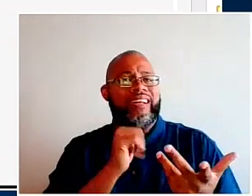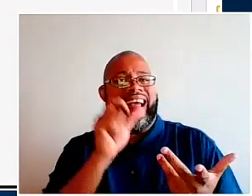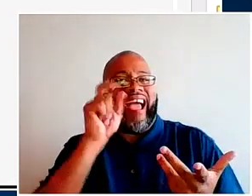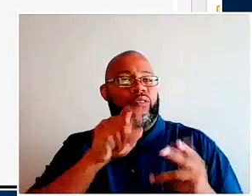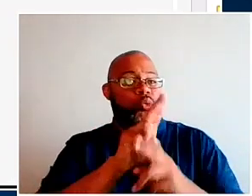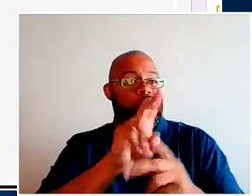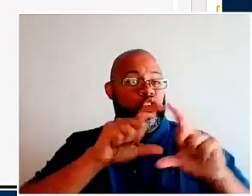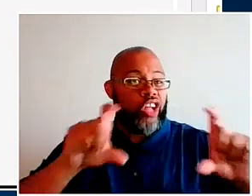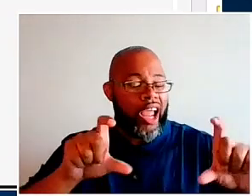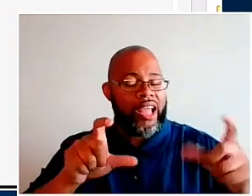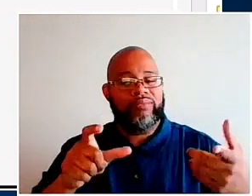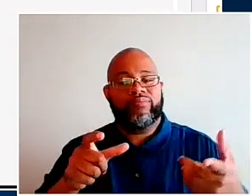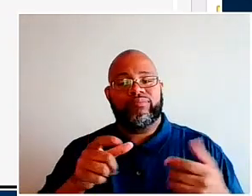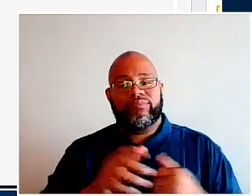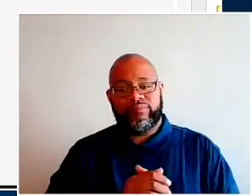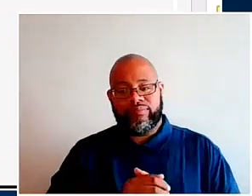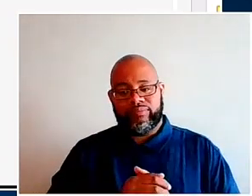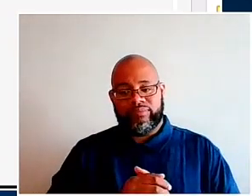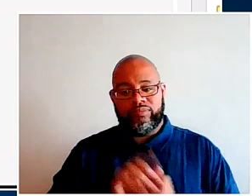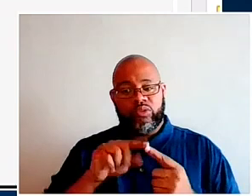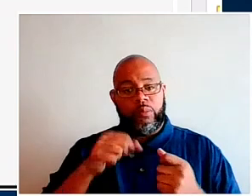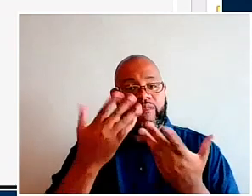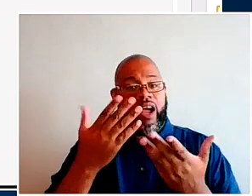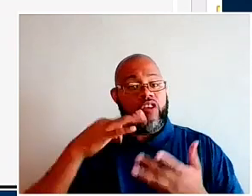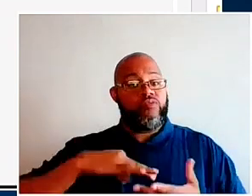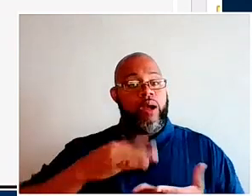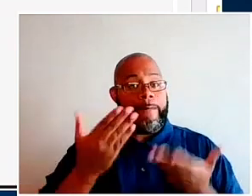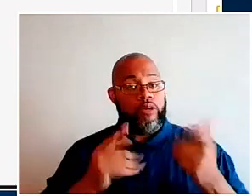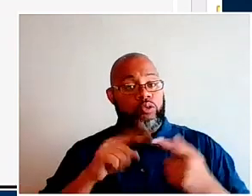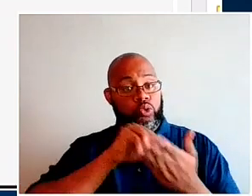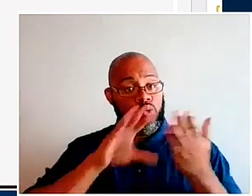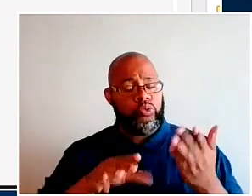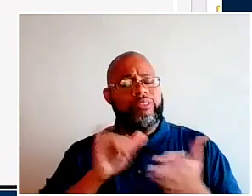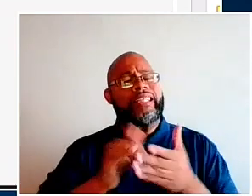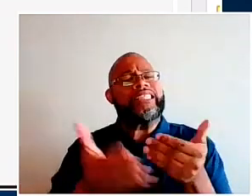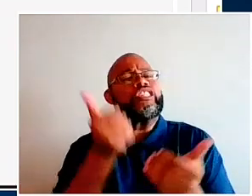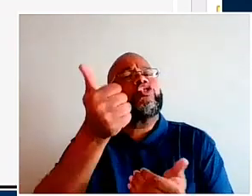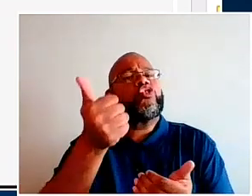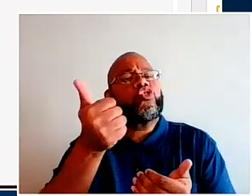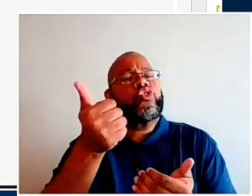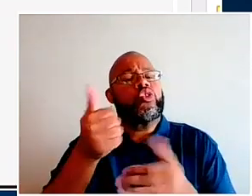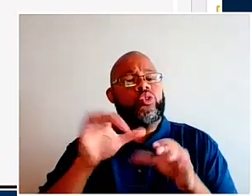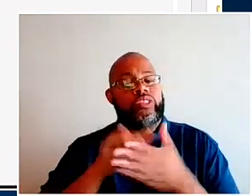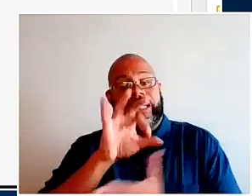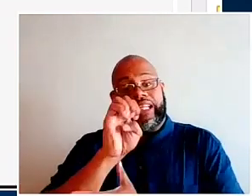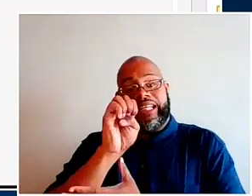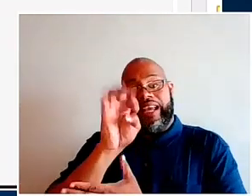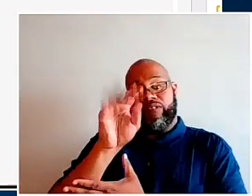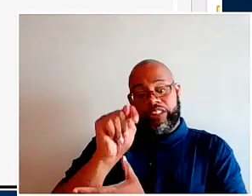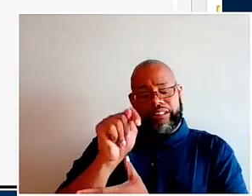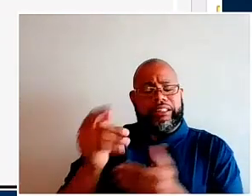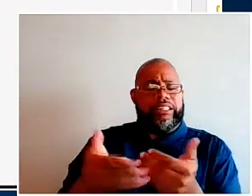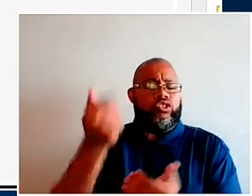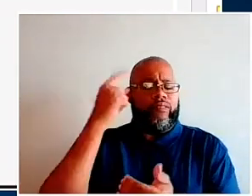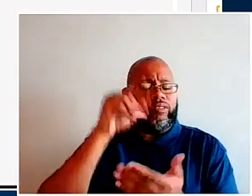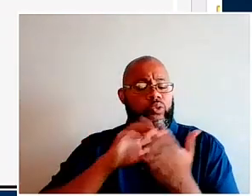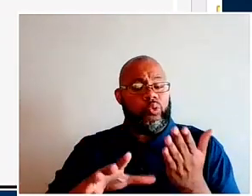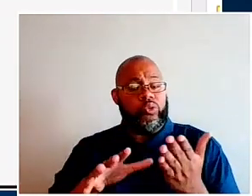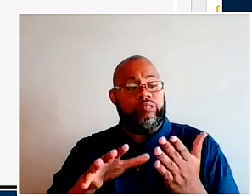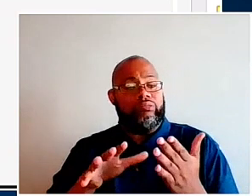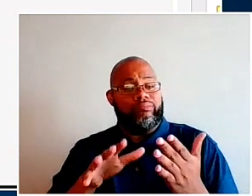check to provide a credit balance to a student, that it's easier to do an EFT. It's easier if the student opts